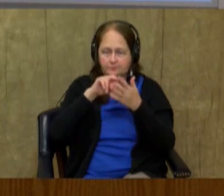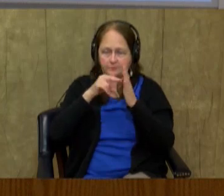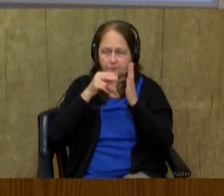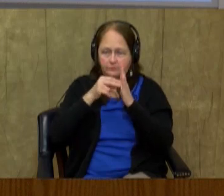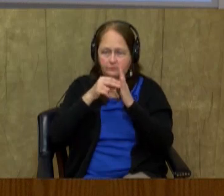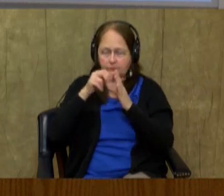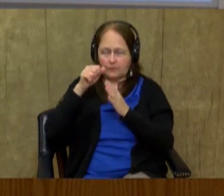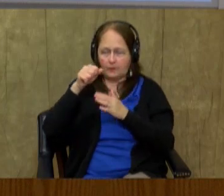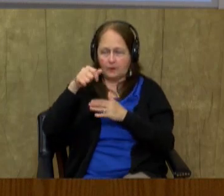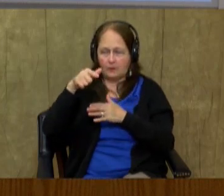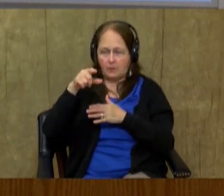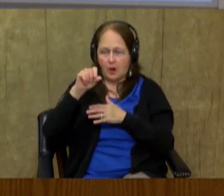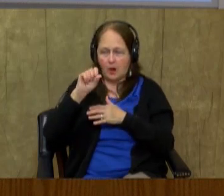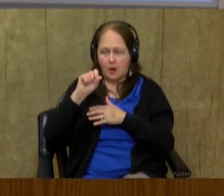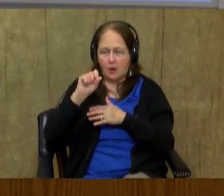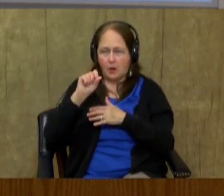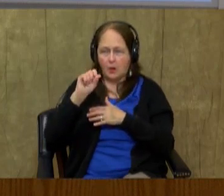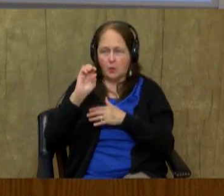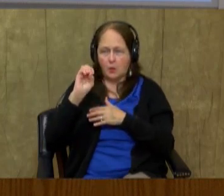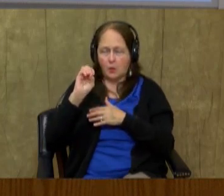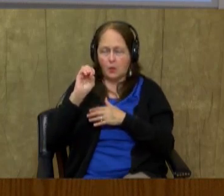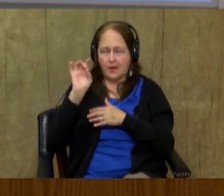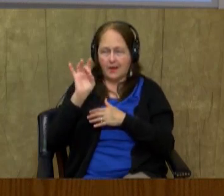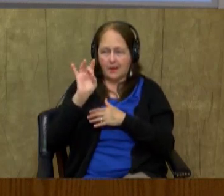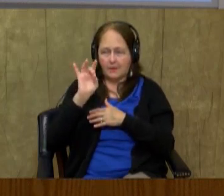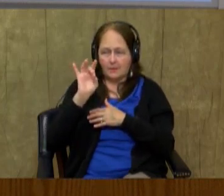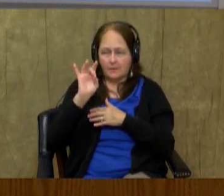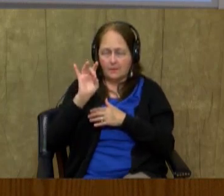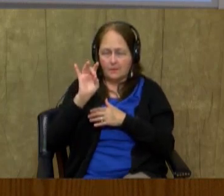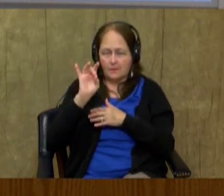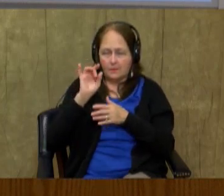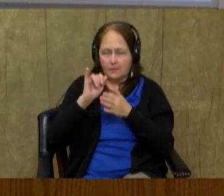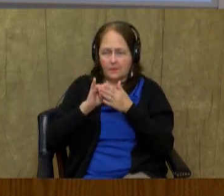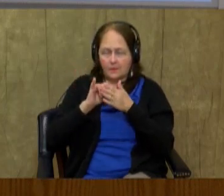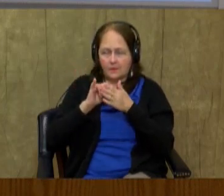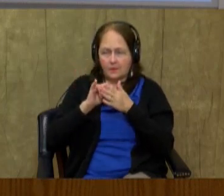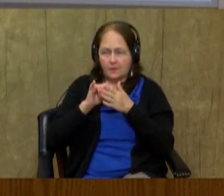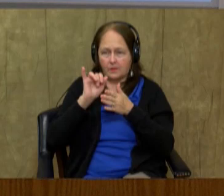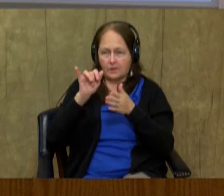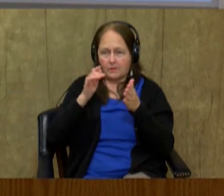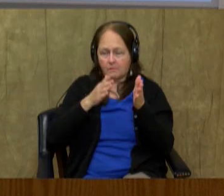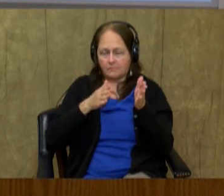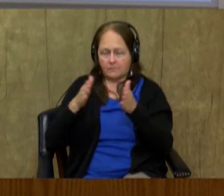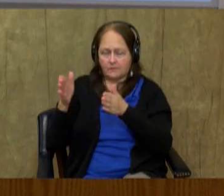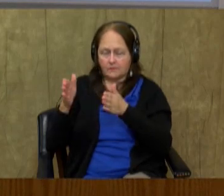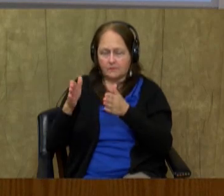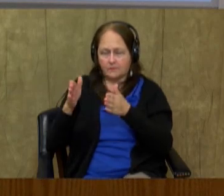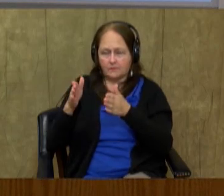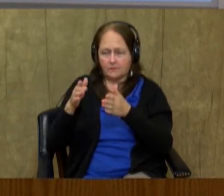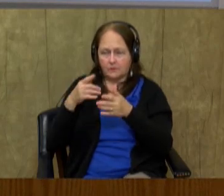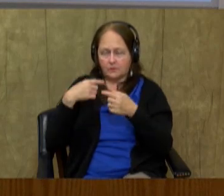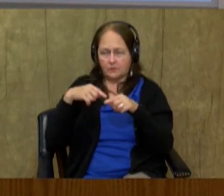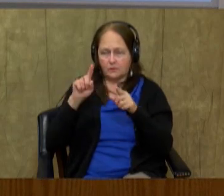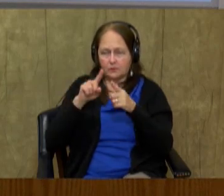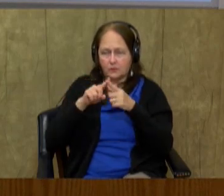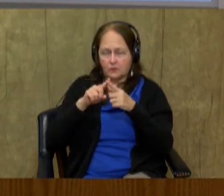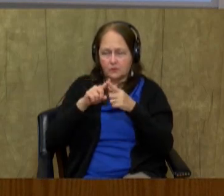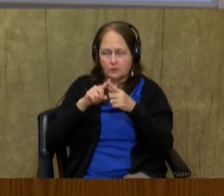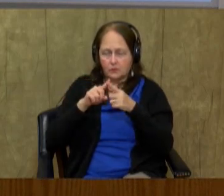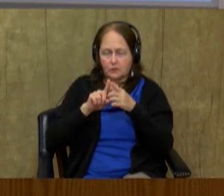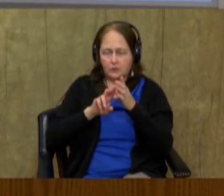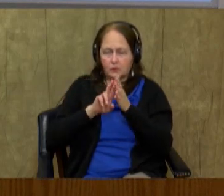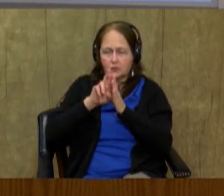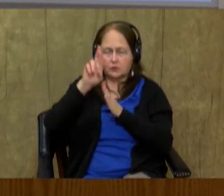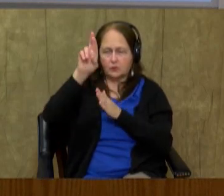what the Apollo is, but there's some science here too, because this is what their flight plan was. They were going to fly and see